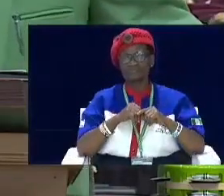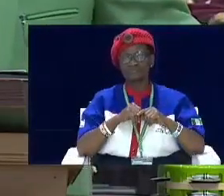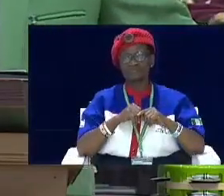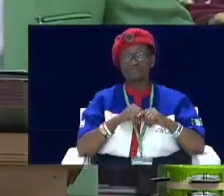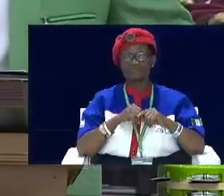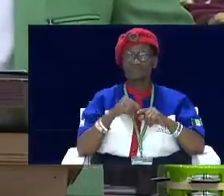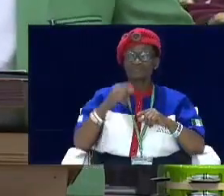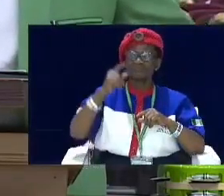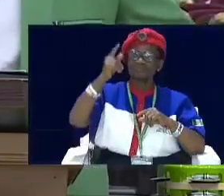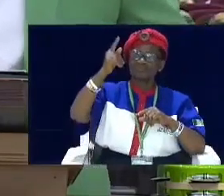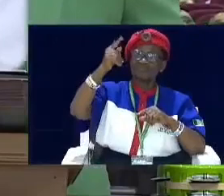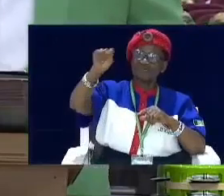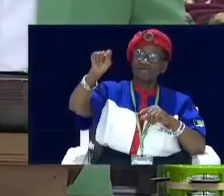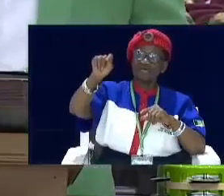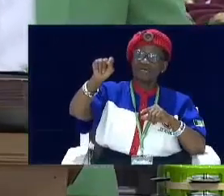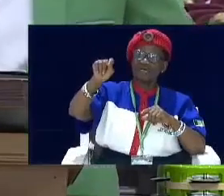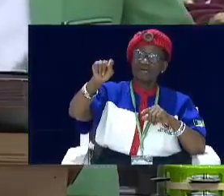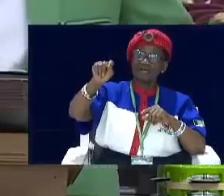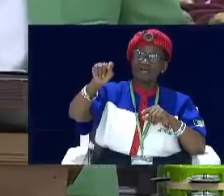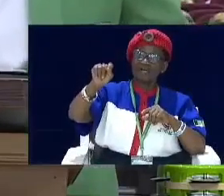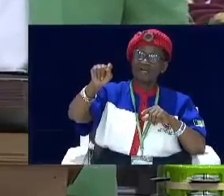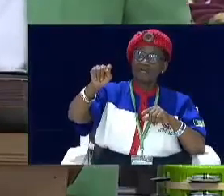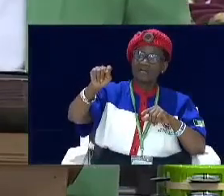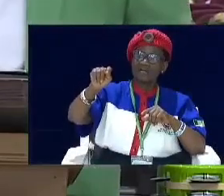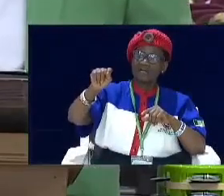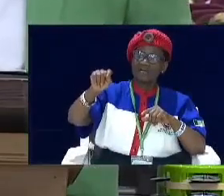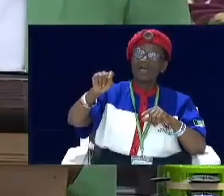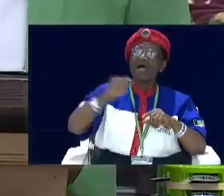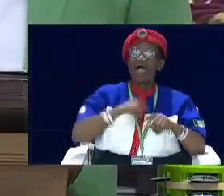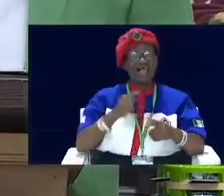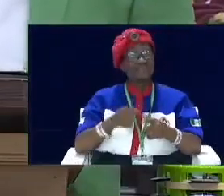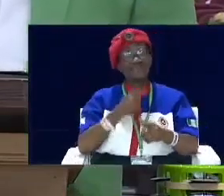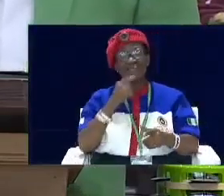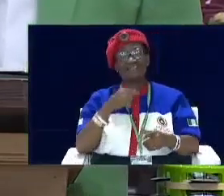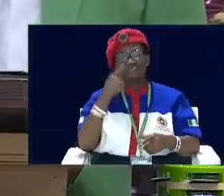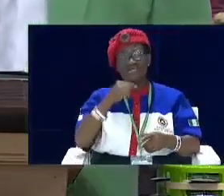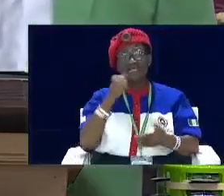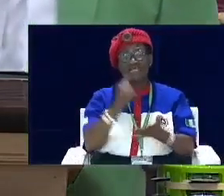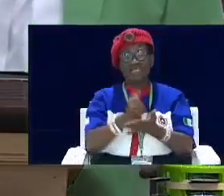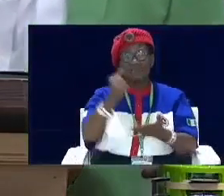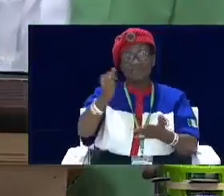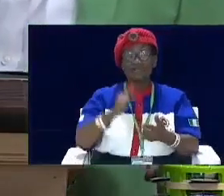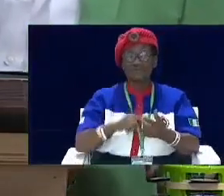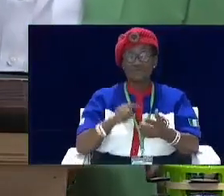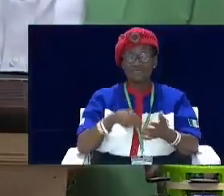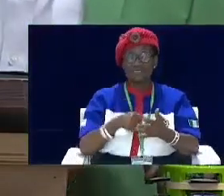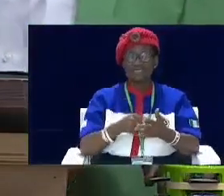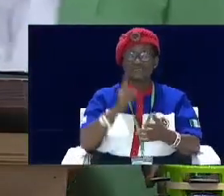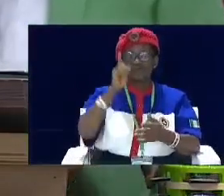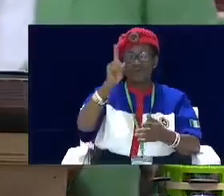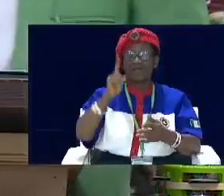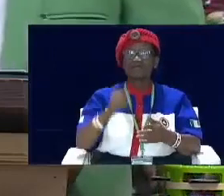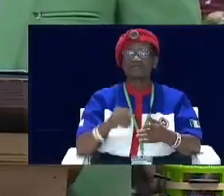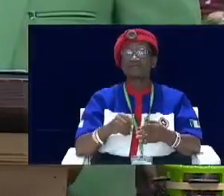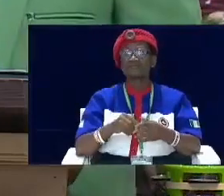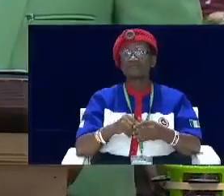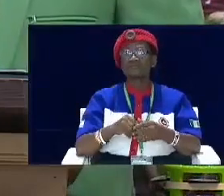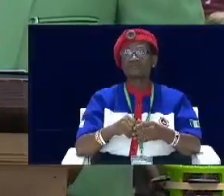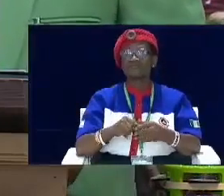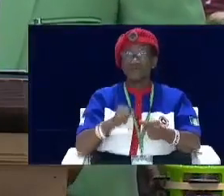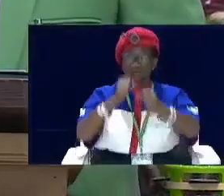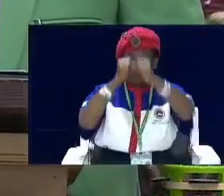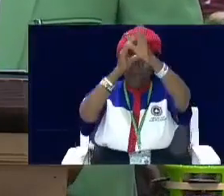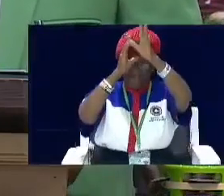Lord, and I'm saying amen to this, if I tell you. Back on any month, I'm saying, Daddy